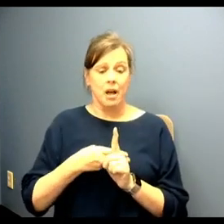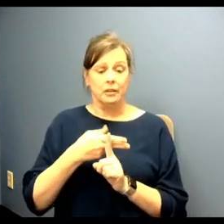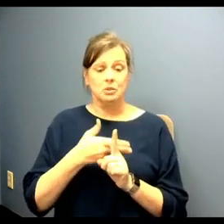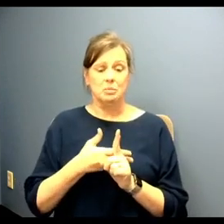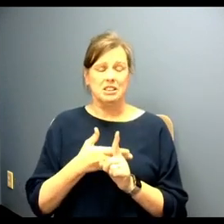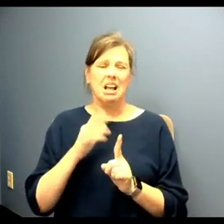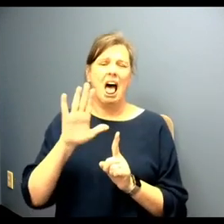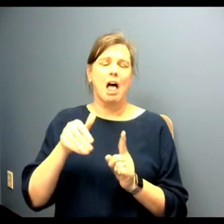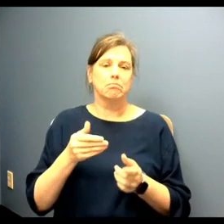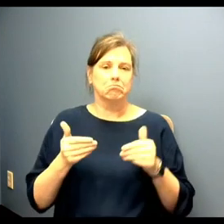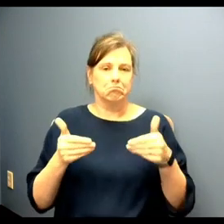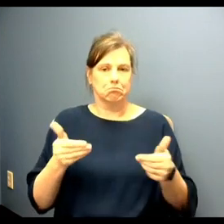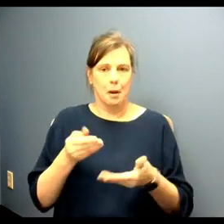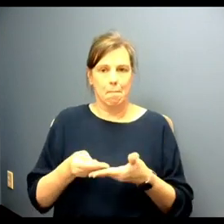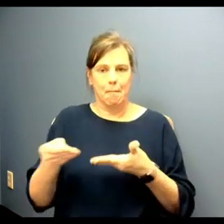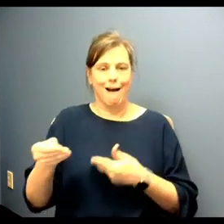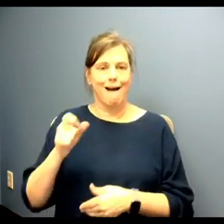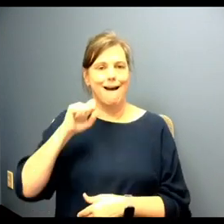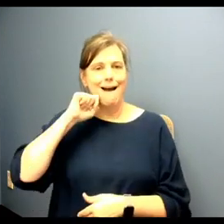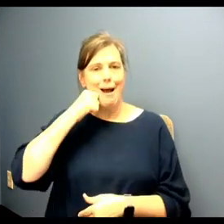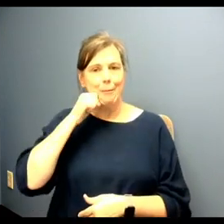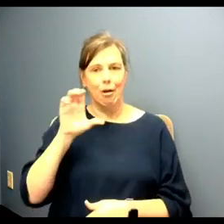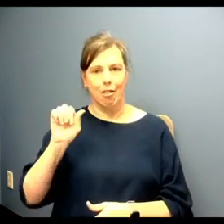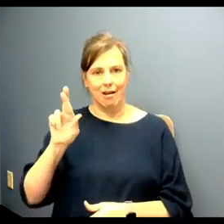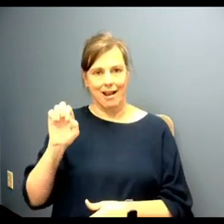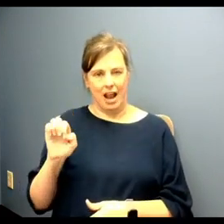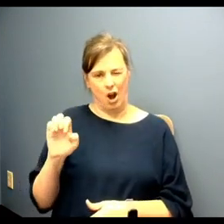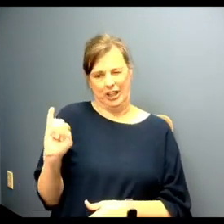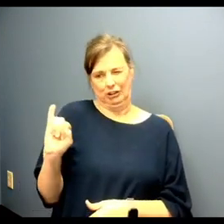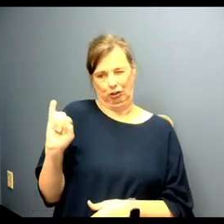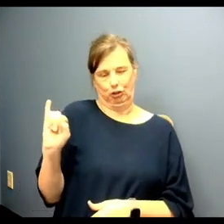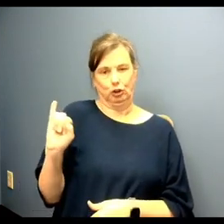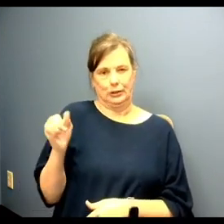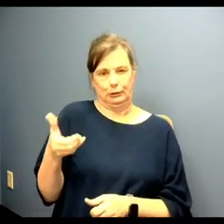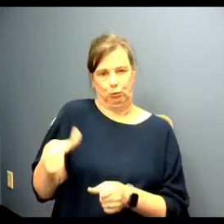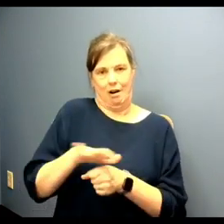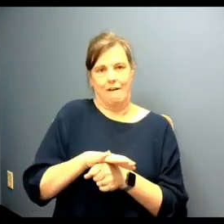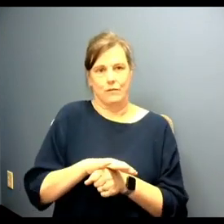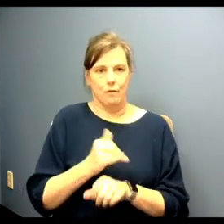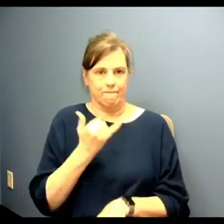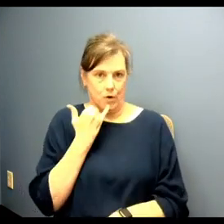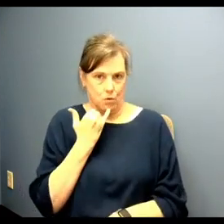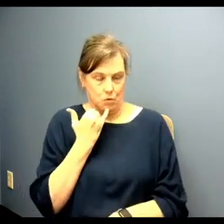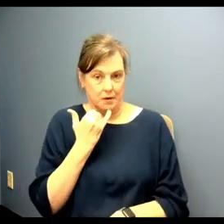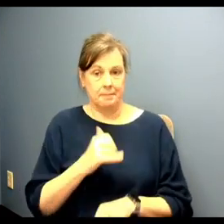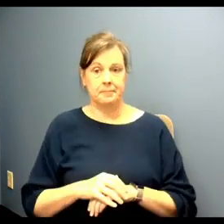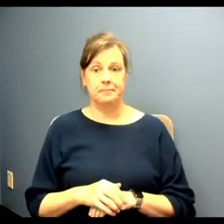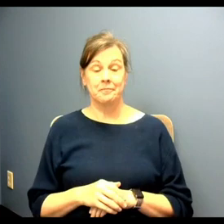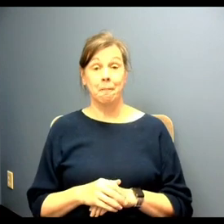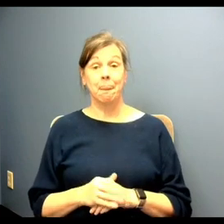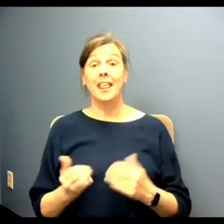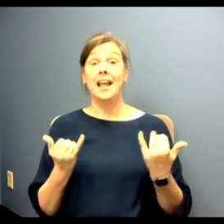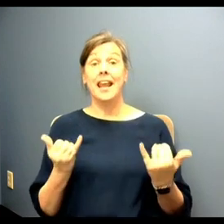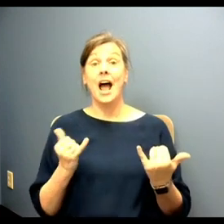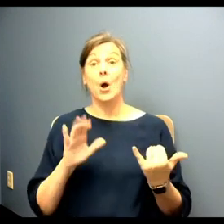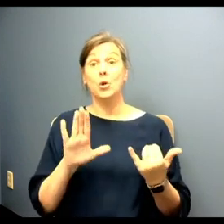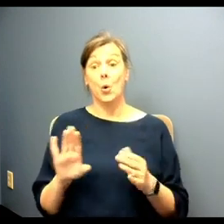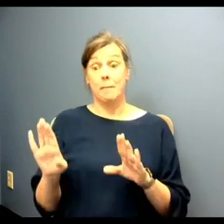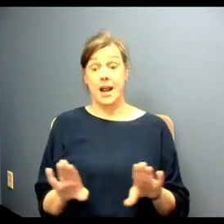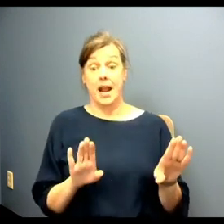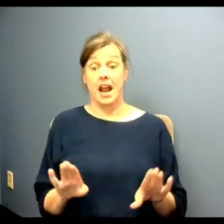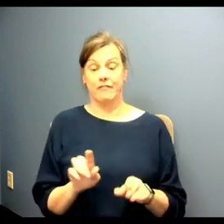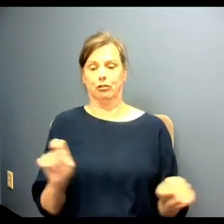purchase AppleCare, which is a type of insurance for fixing phones that break. Now, as a result